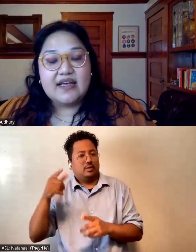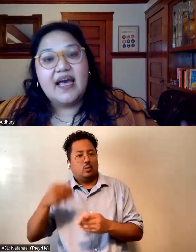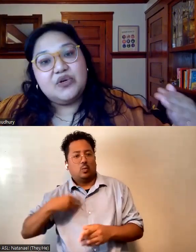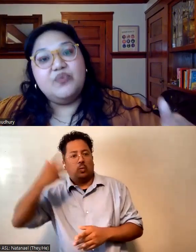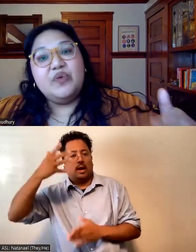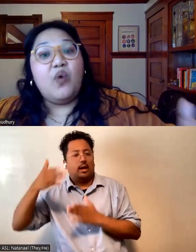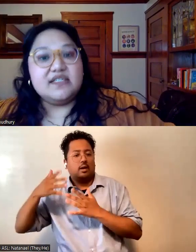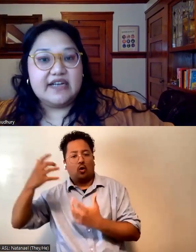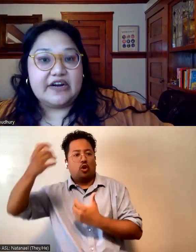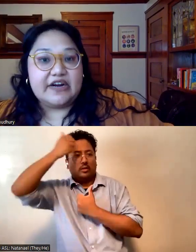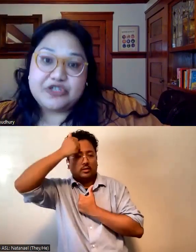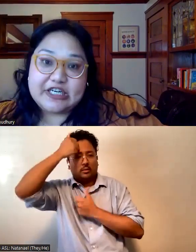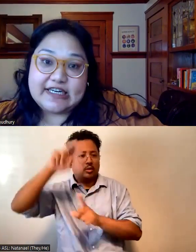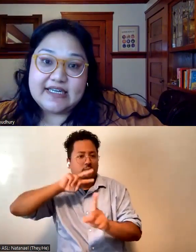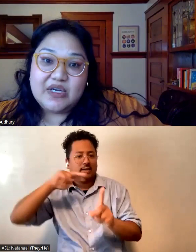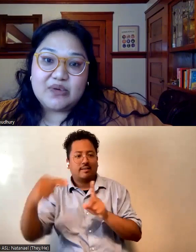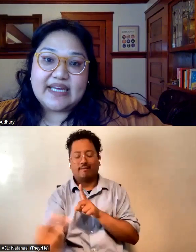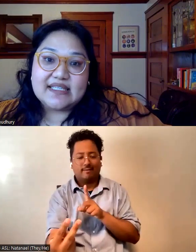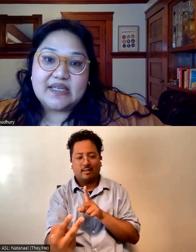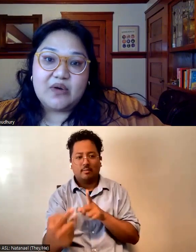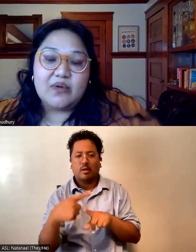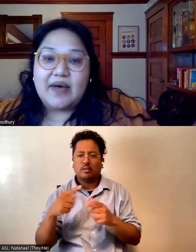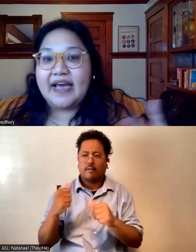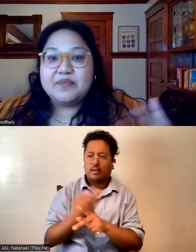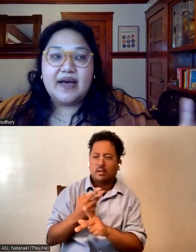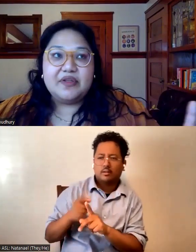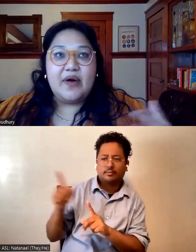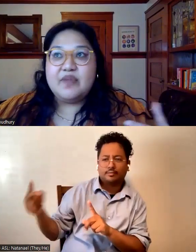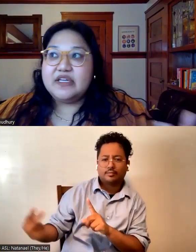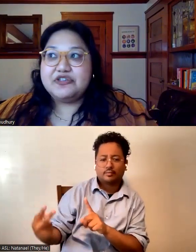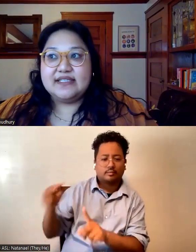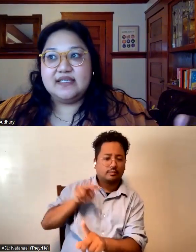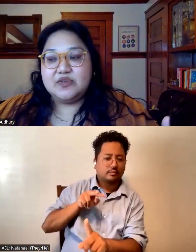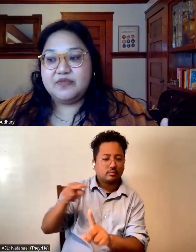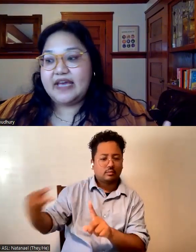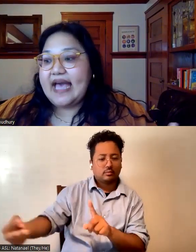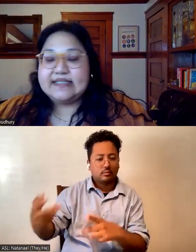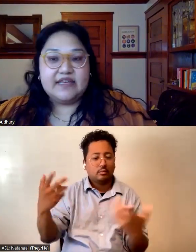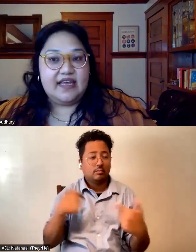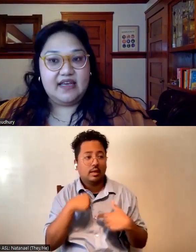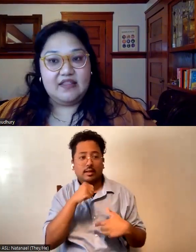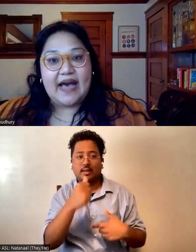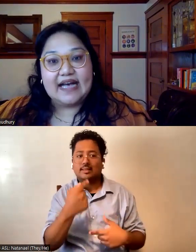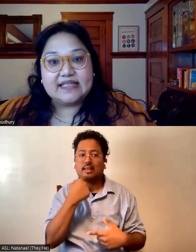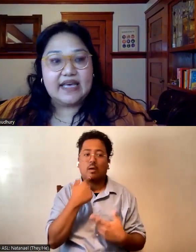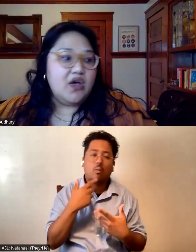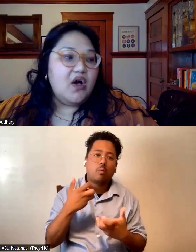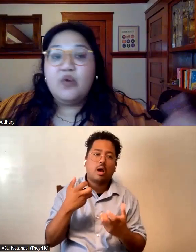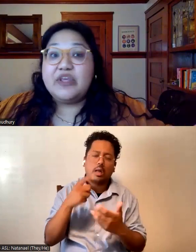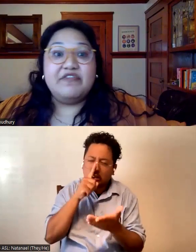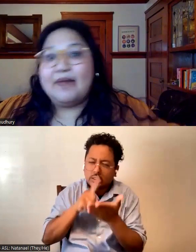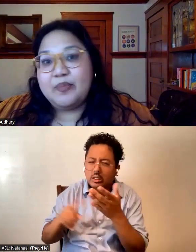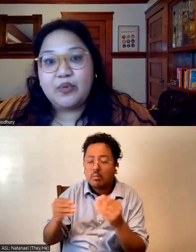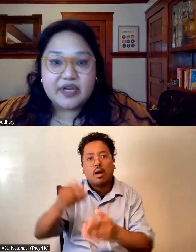are and who we want in our future, right? So I'm not interested in sort of like excavating in the past, like,